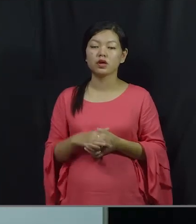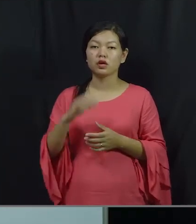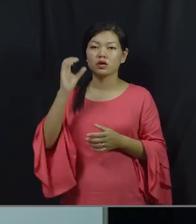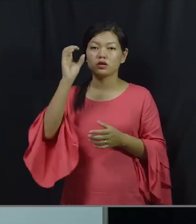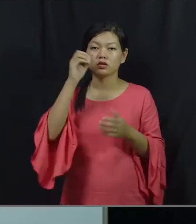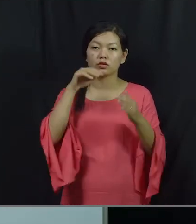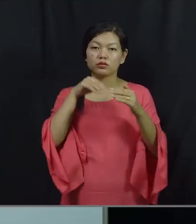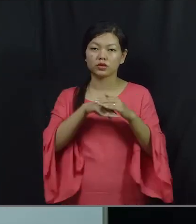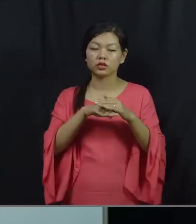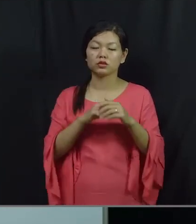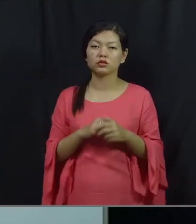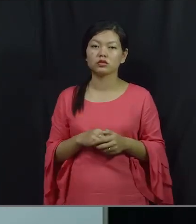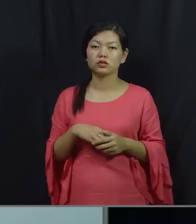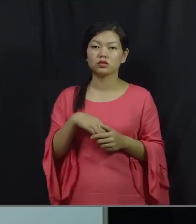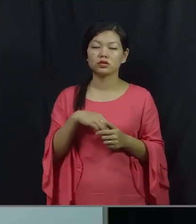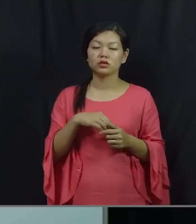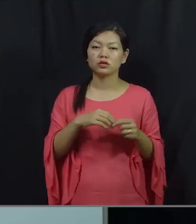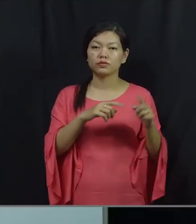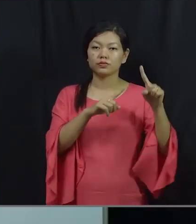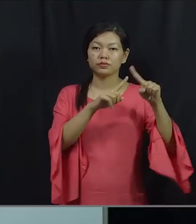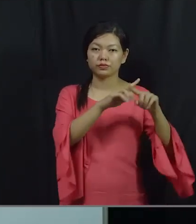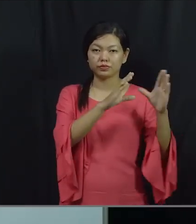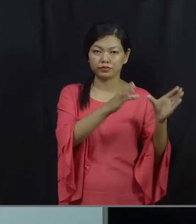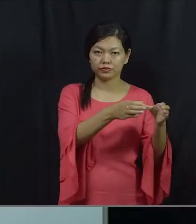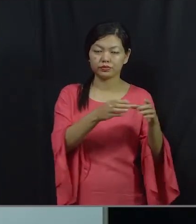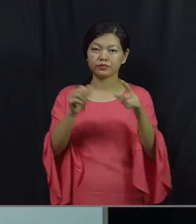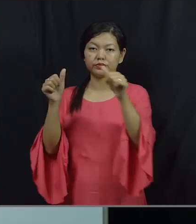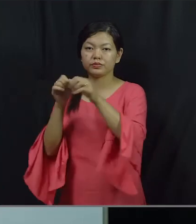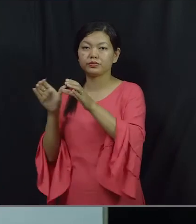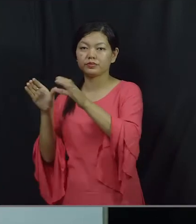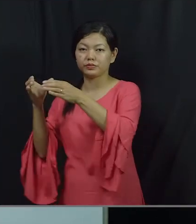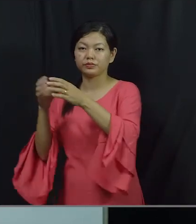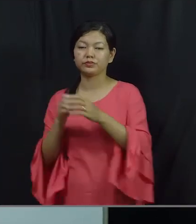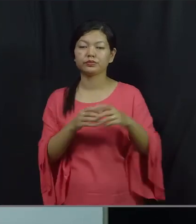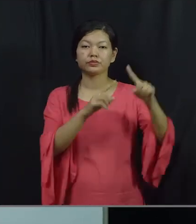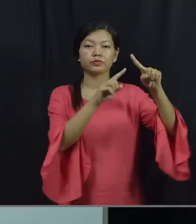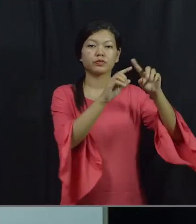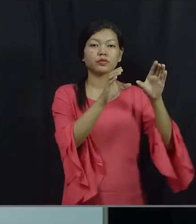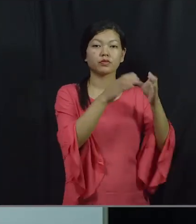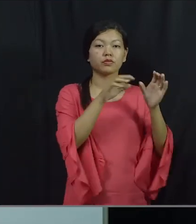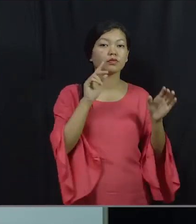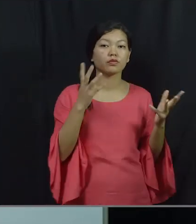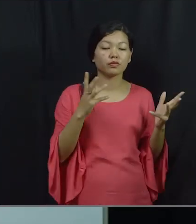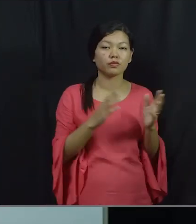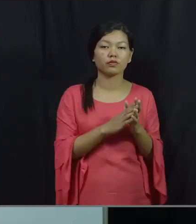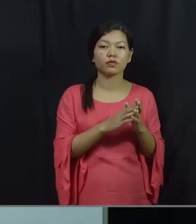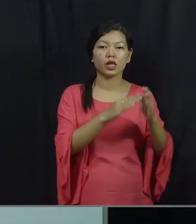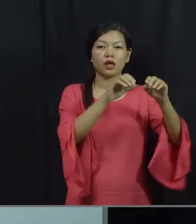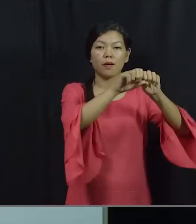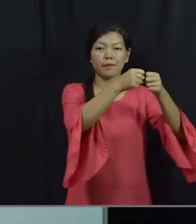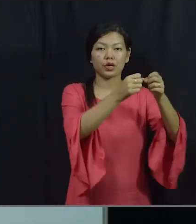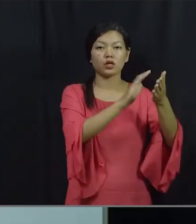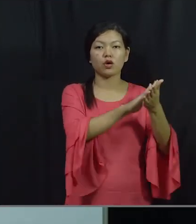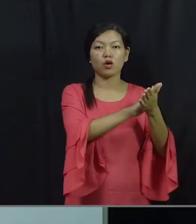Commerce, okay, classifications of commerce, trade and auxiliaries to trade, okay. Trade means, again, can be divided into home trade